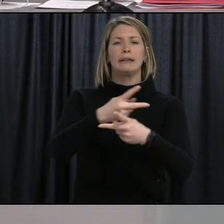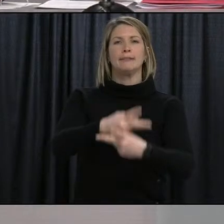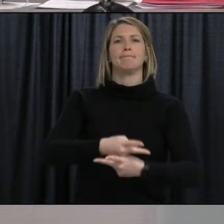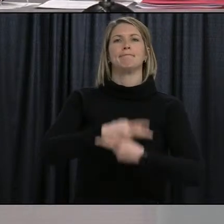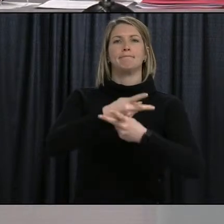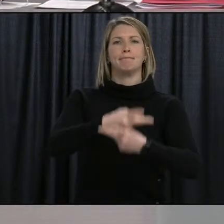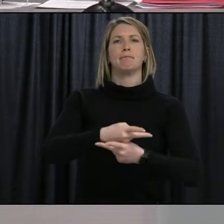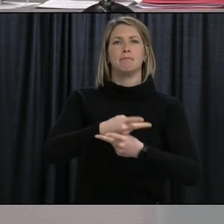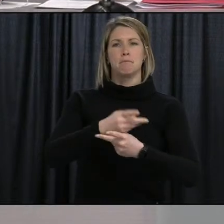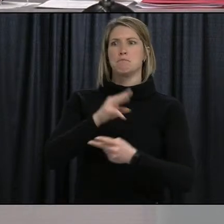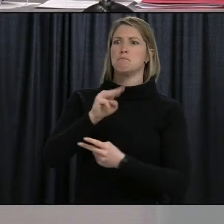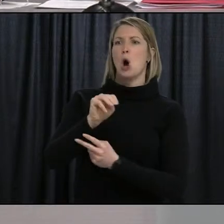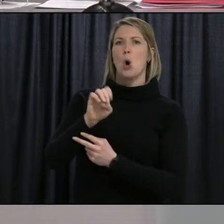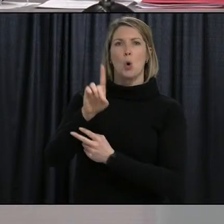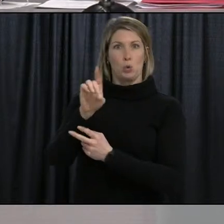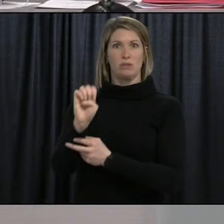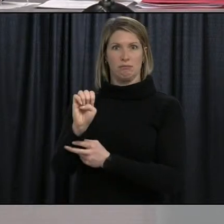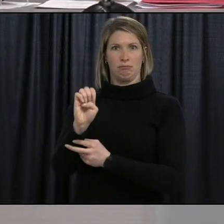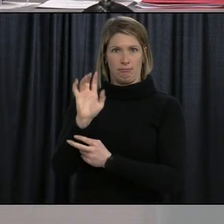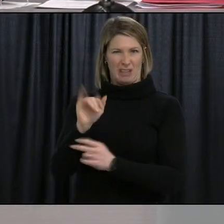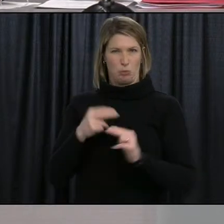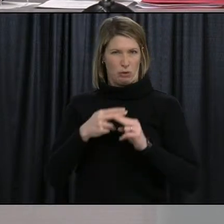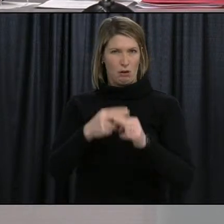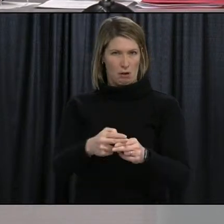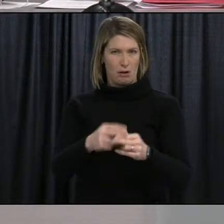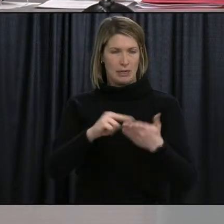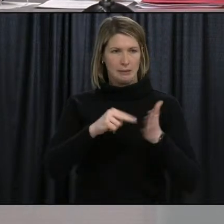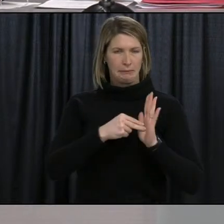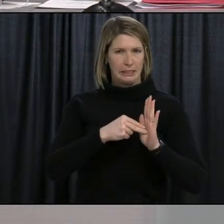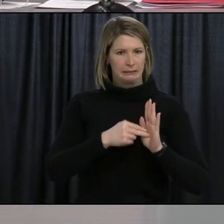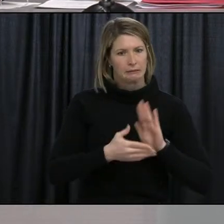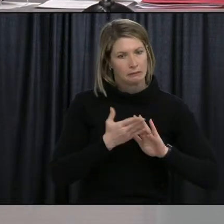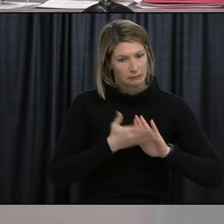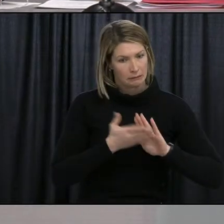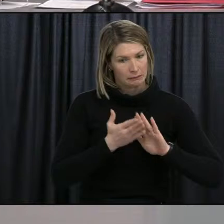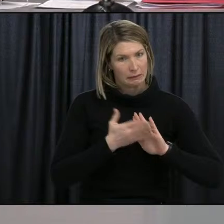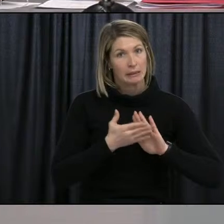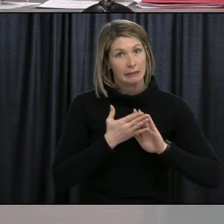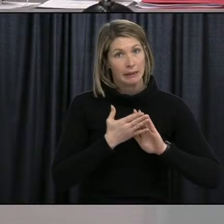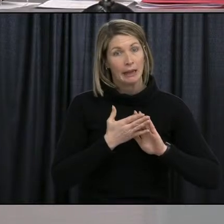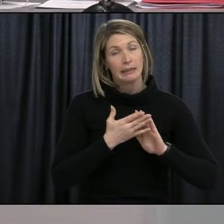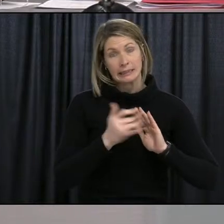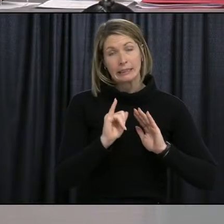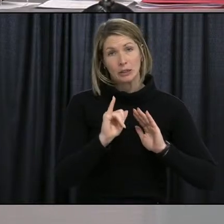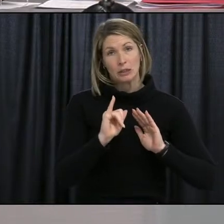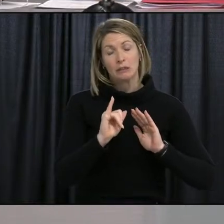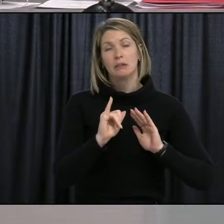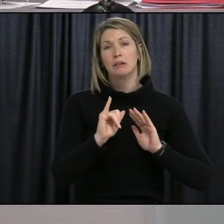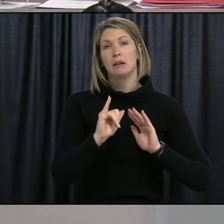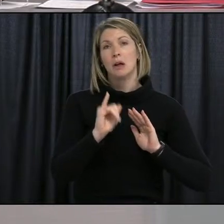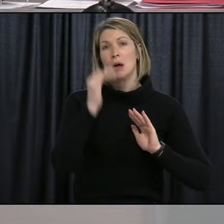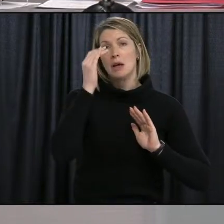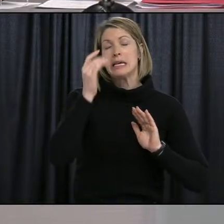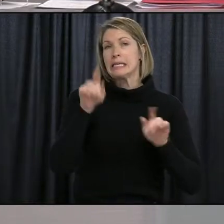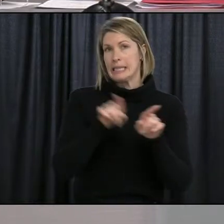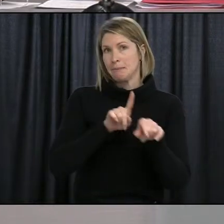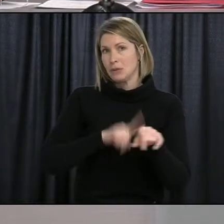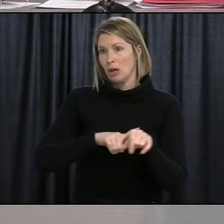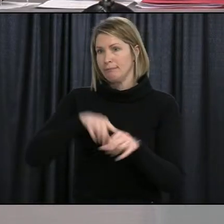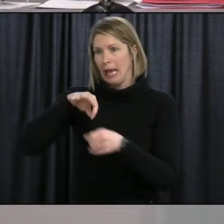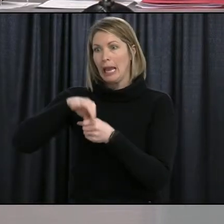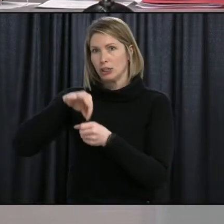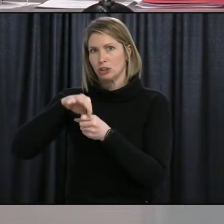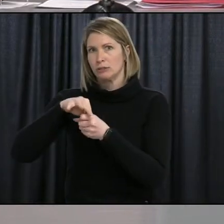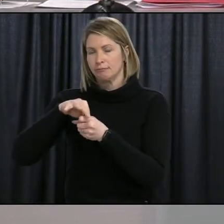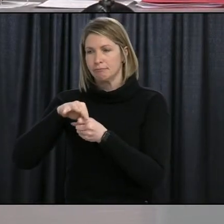and the government is able to make the decision to join the Atlantic bubble, why is it that the caretaker government can't deal with